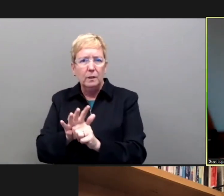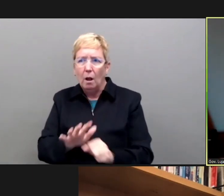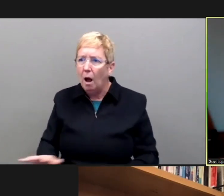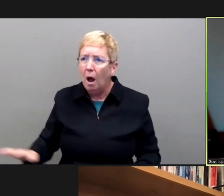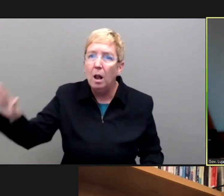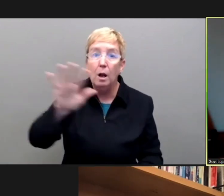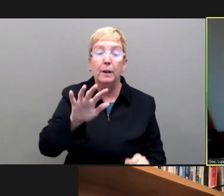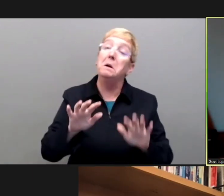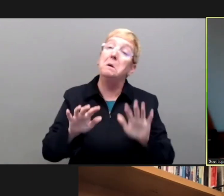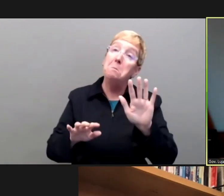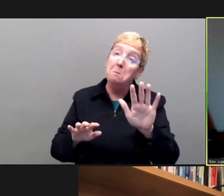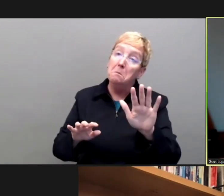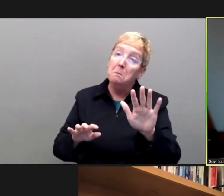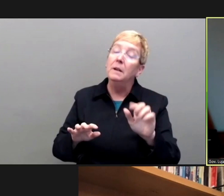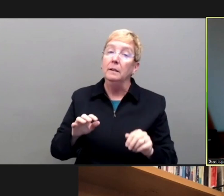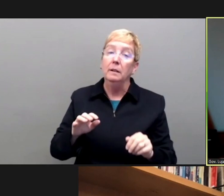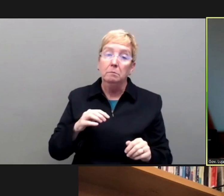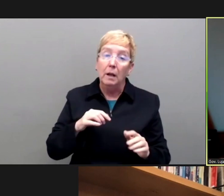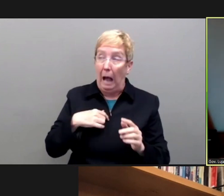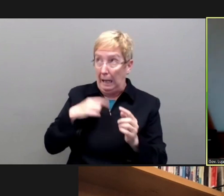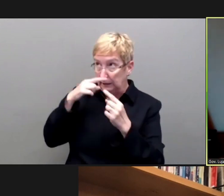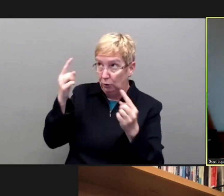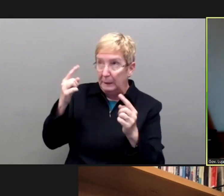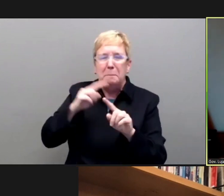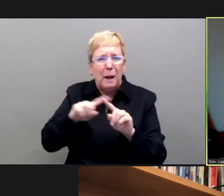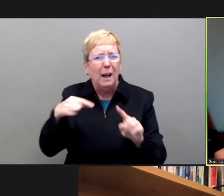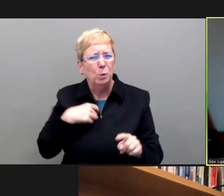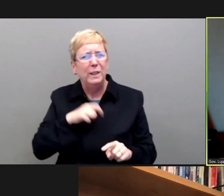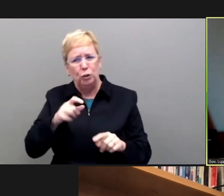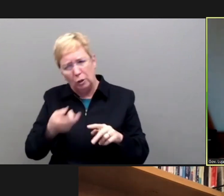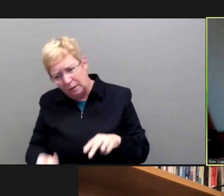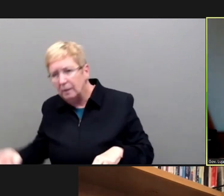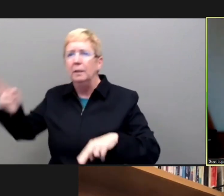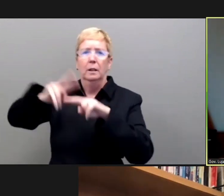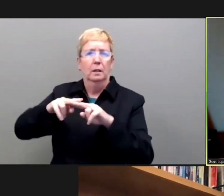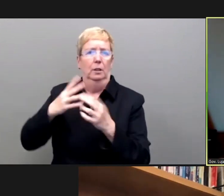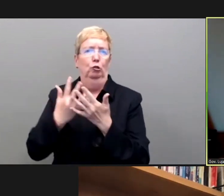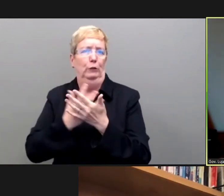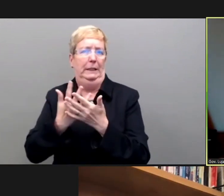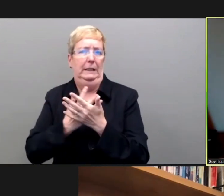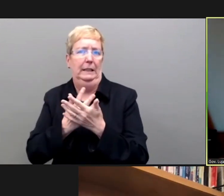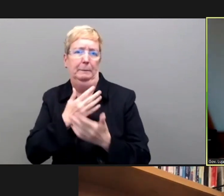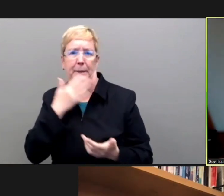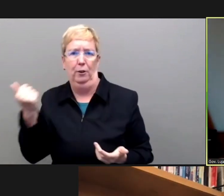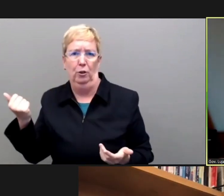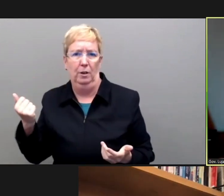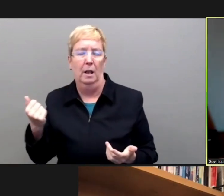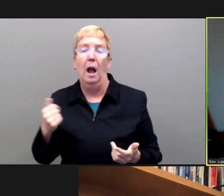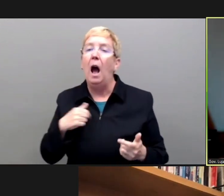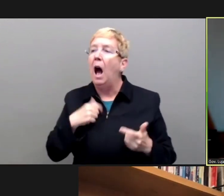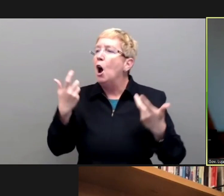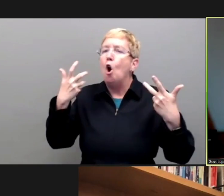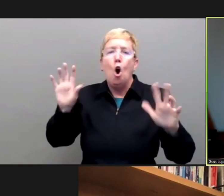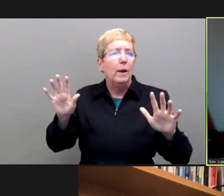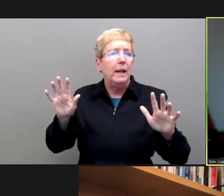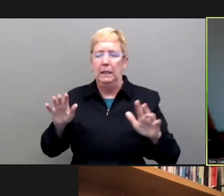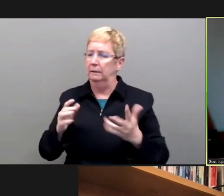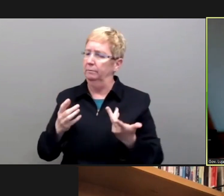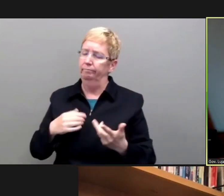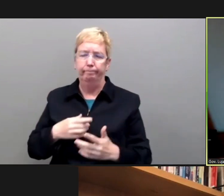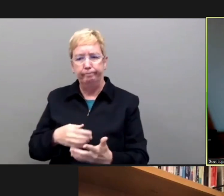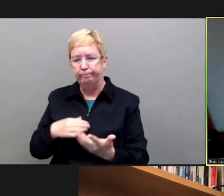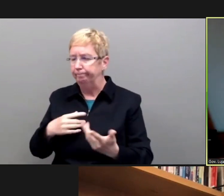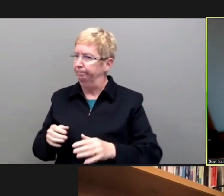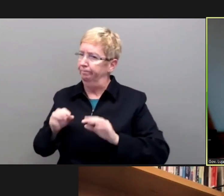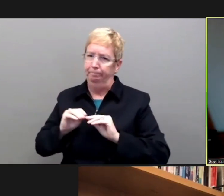enhance our screening protocols. We should do it everywhere. And I've been really clear that for ICE facilities, detention facilities, for